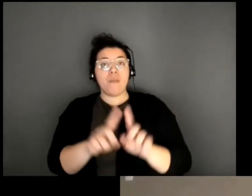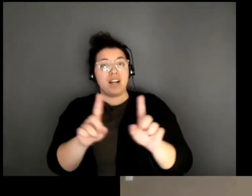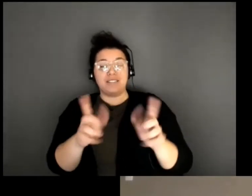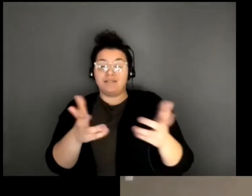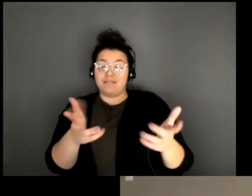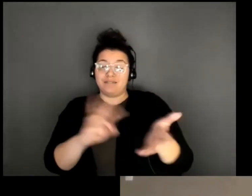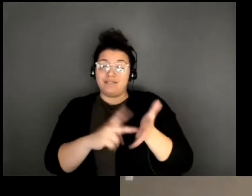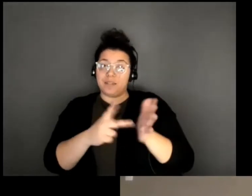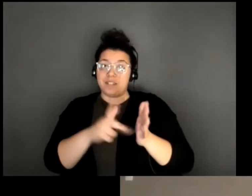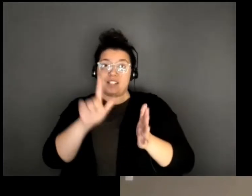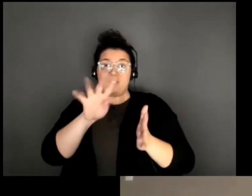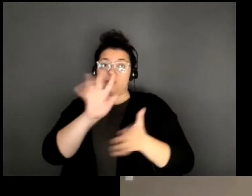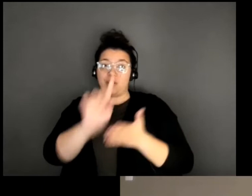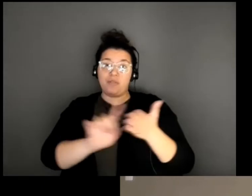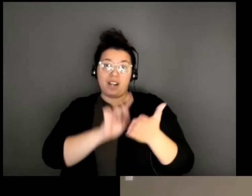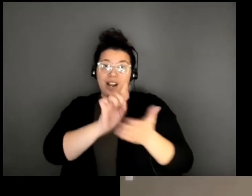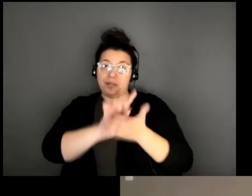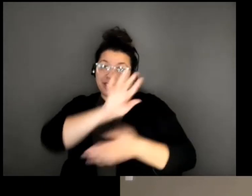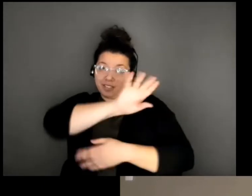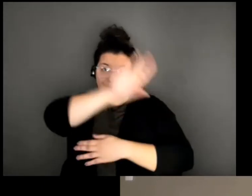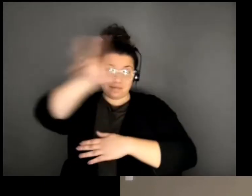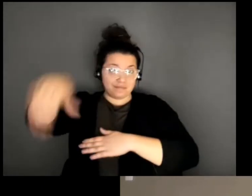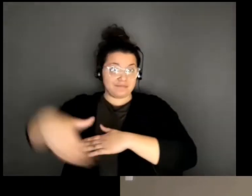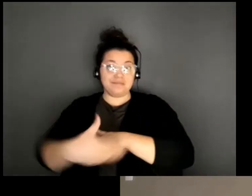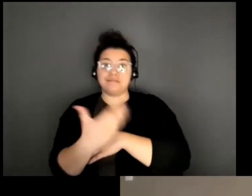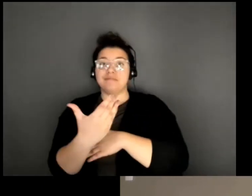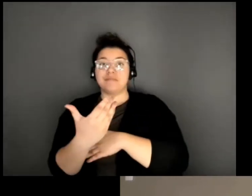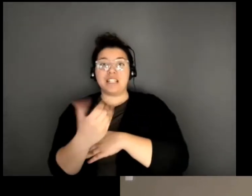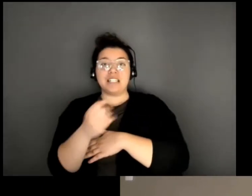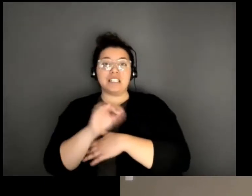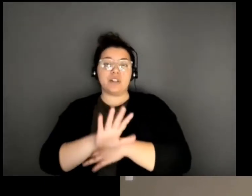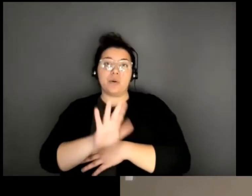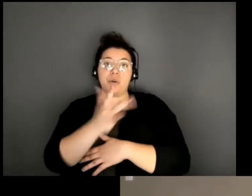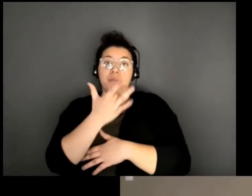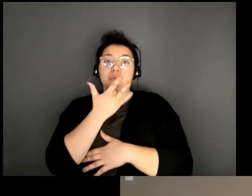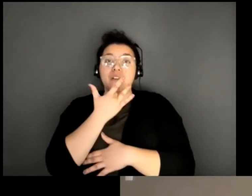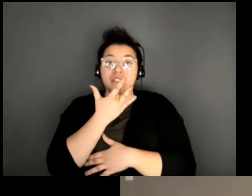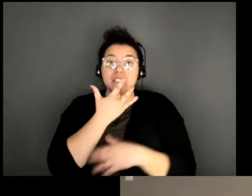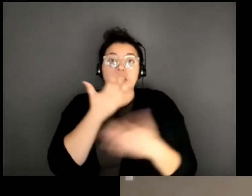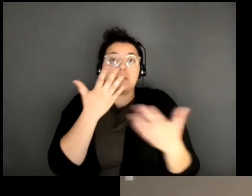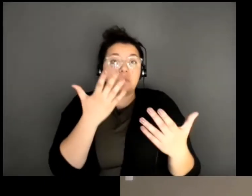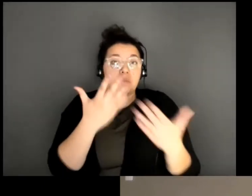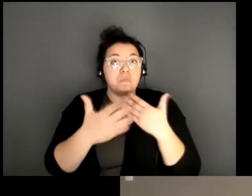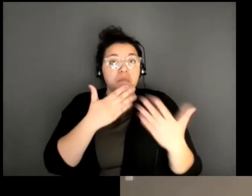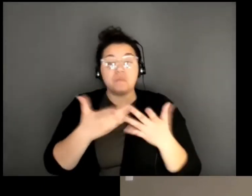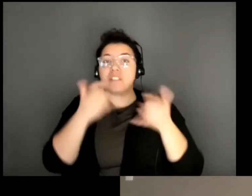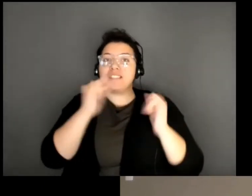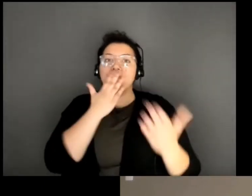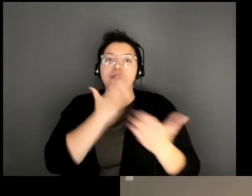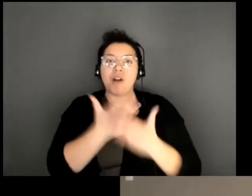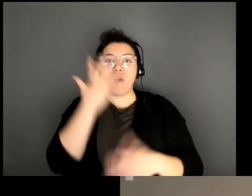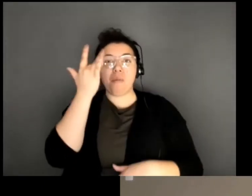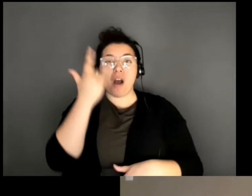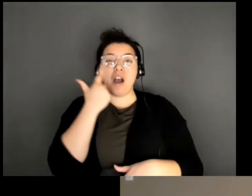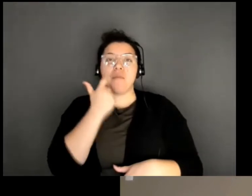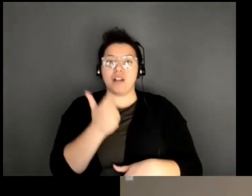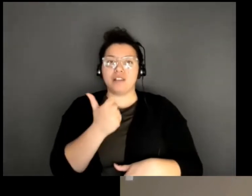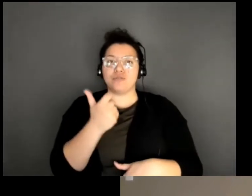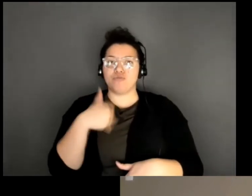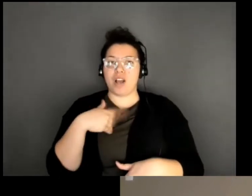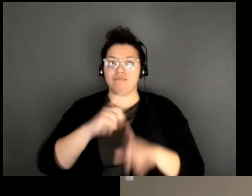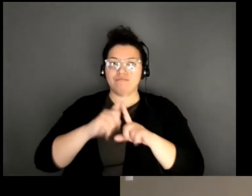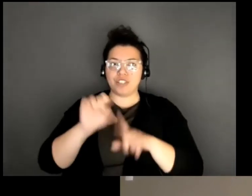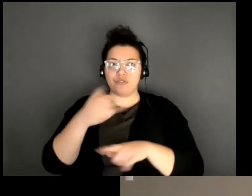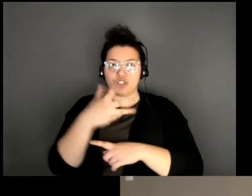need to be in the hotel. So regardless of what your preference is, I would say it's great because there's always going to be a need for different people to work